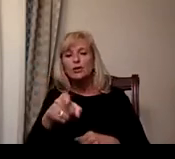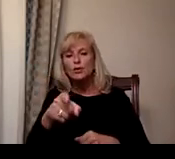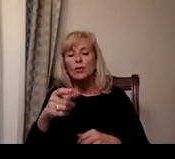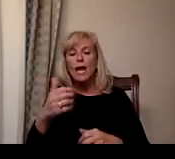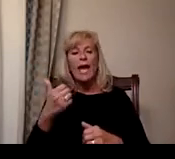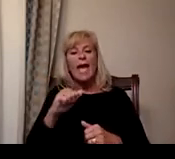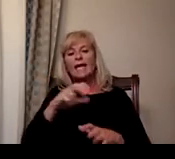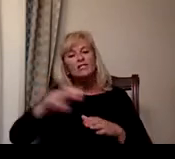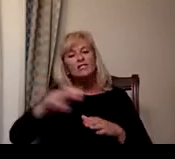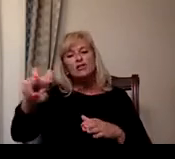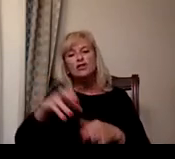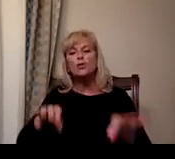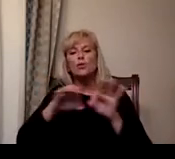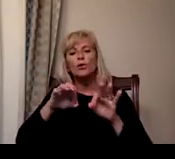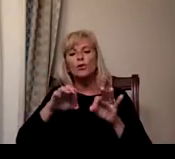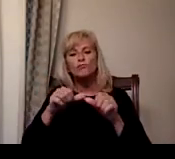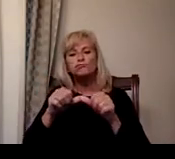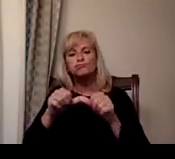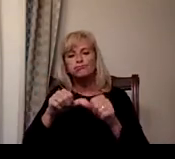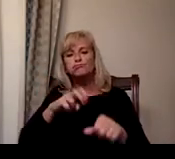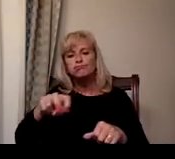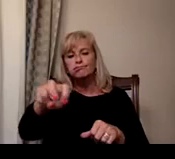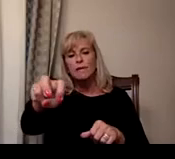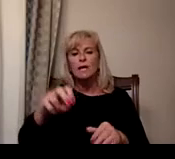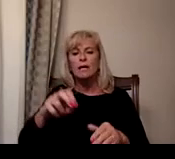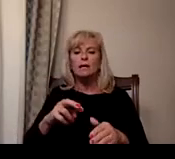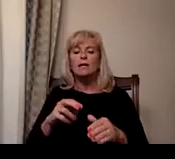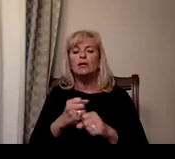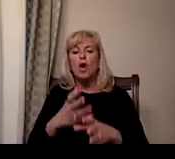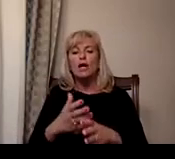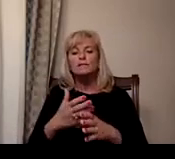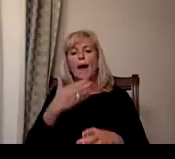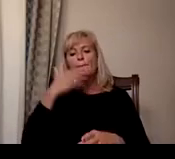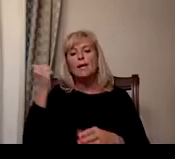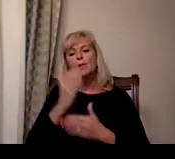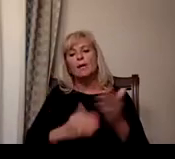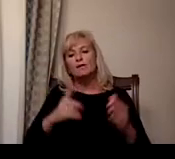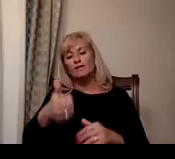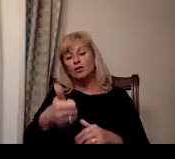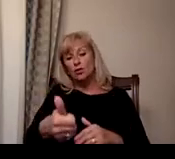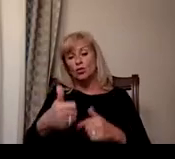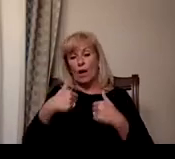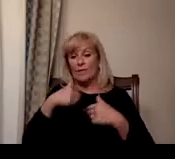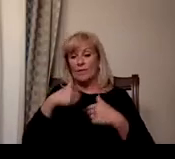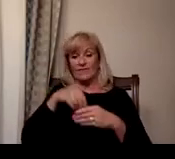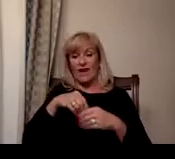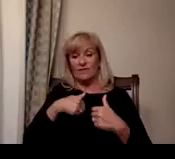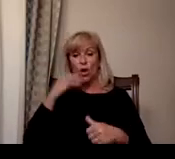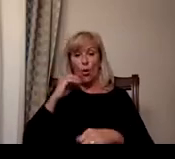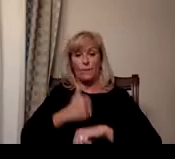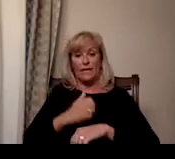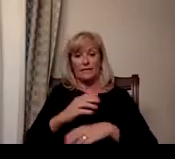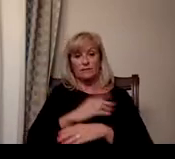in a better version of yourself. And I can tell you, I've been in my own home-based business for the past almost 9 years, and I